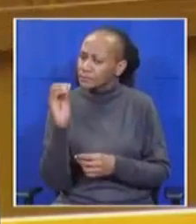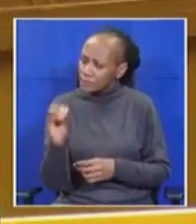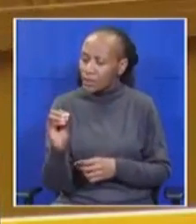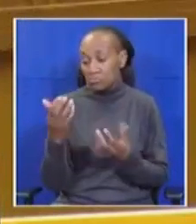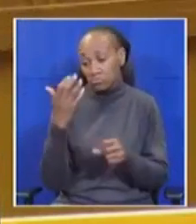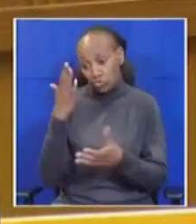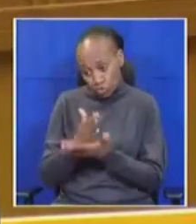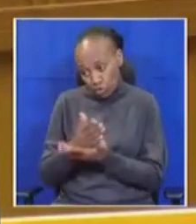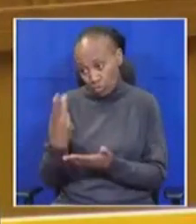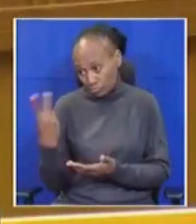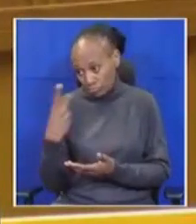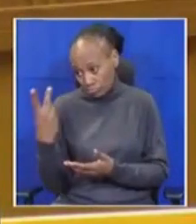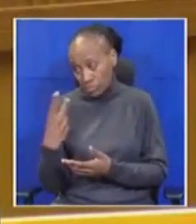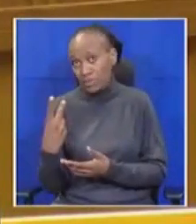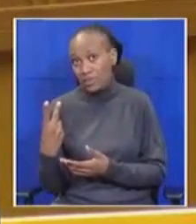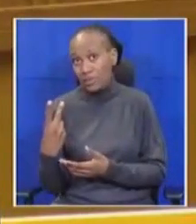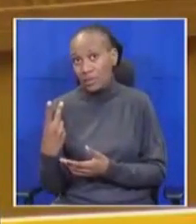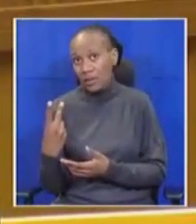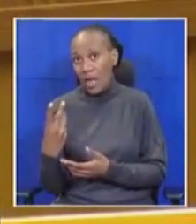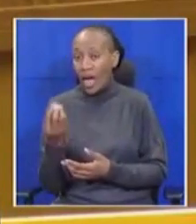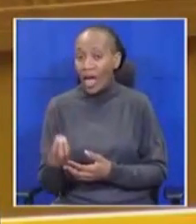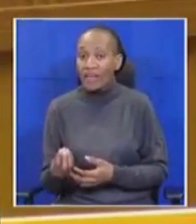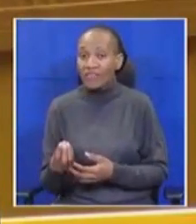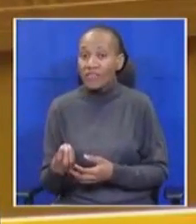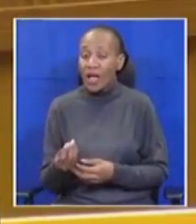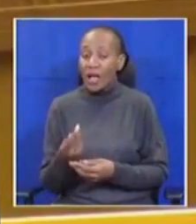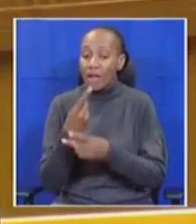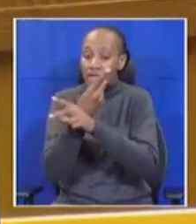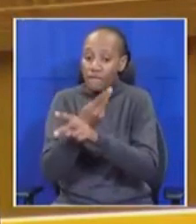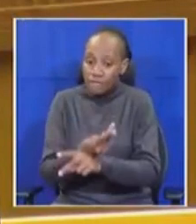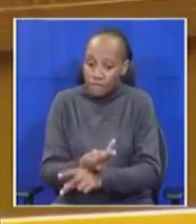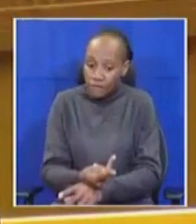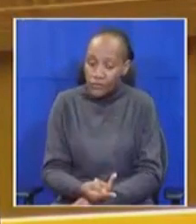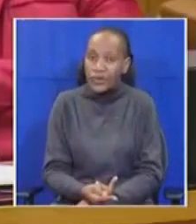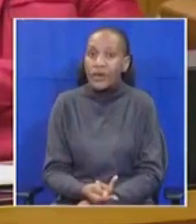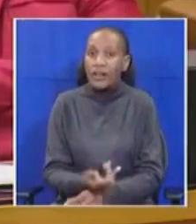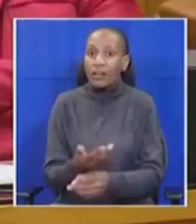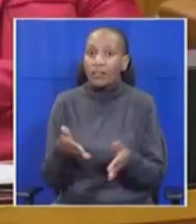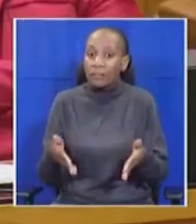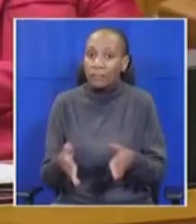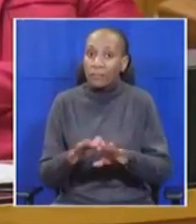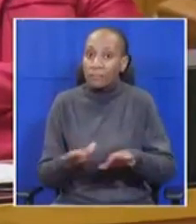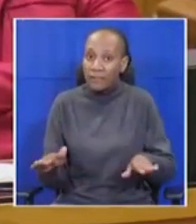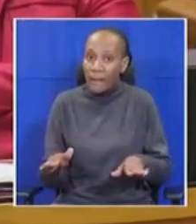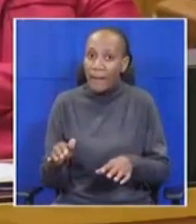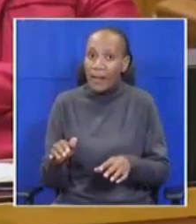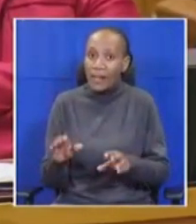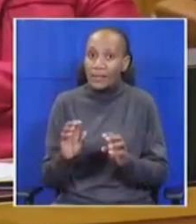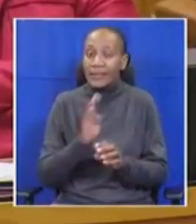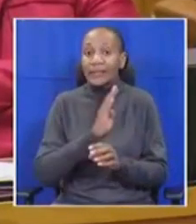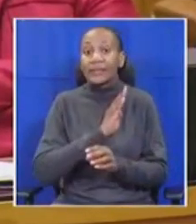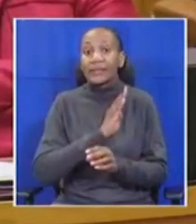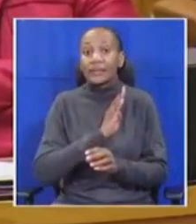and I belong to a funeral benefit club or something. I do. This was